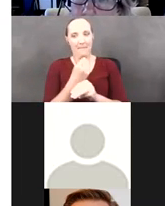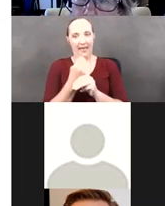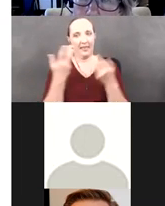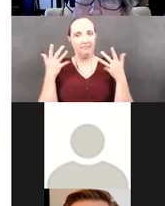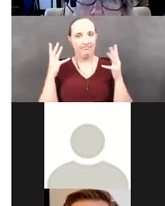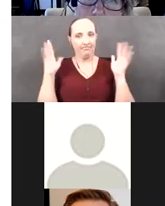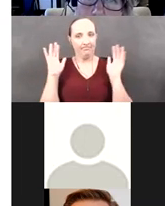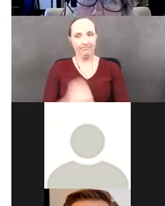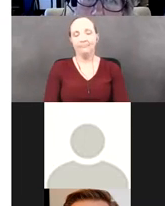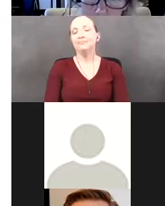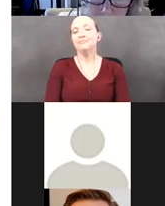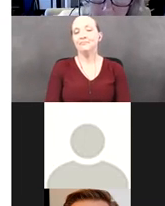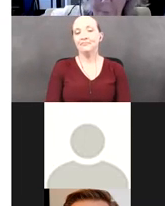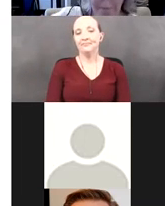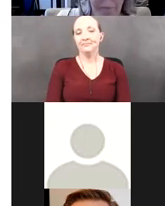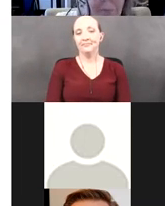en matemáticas.